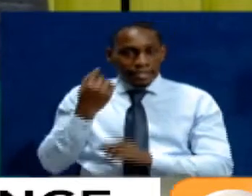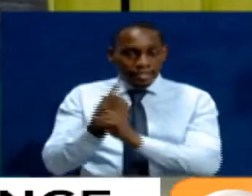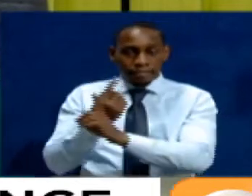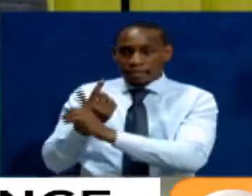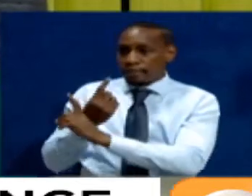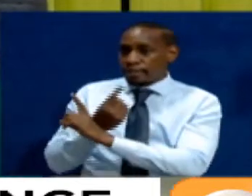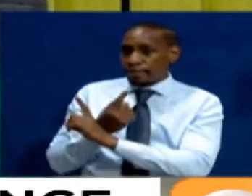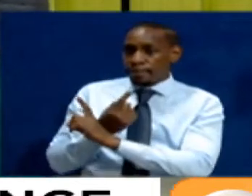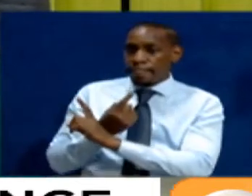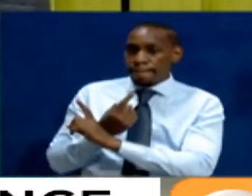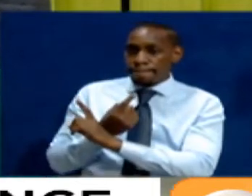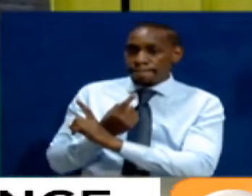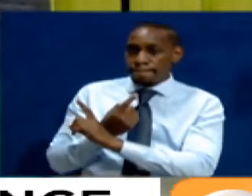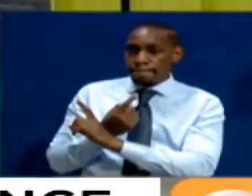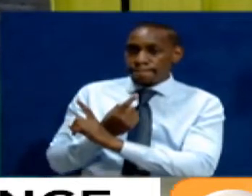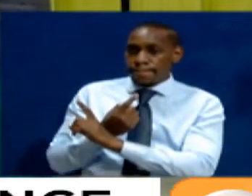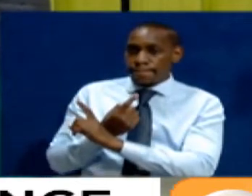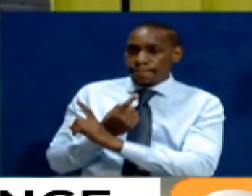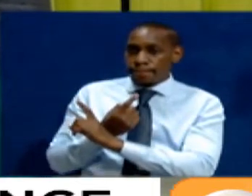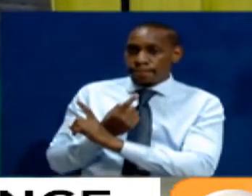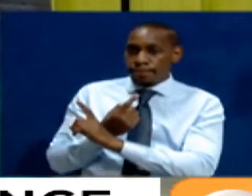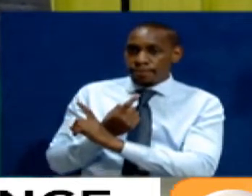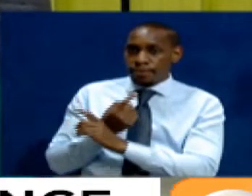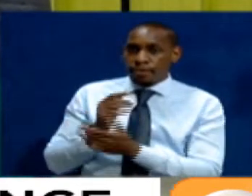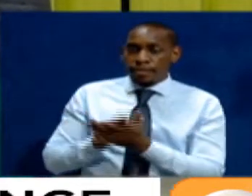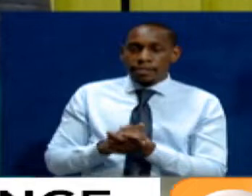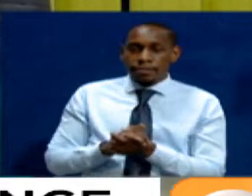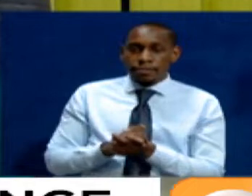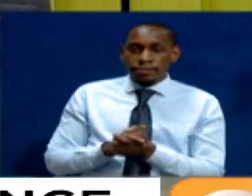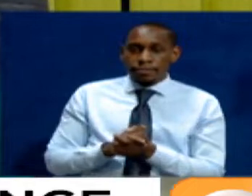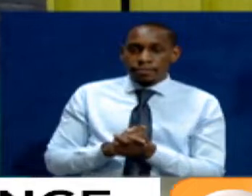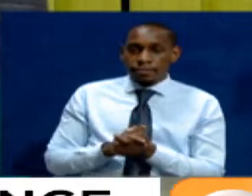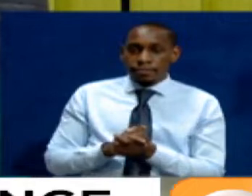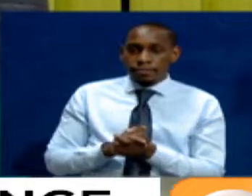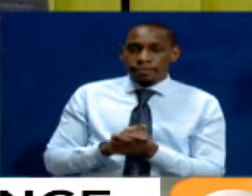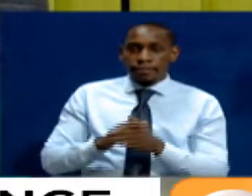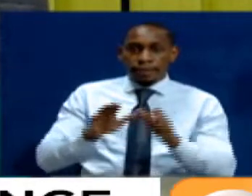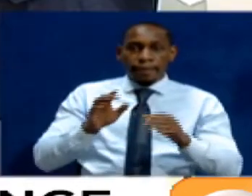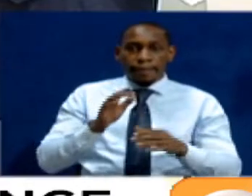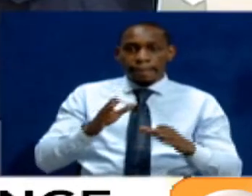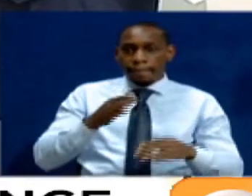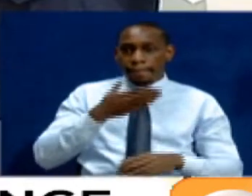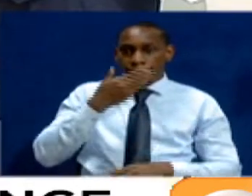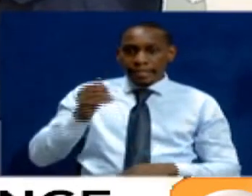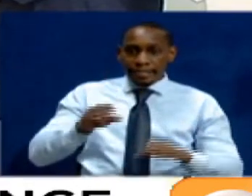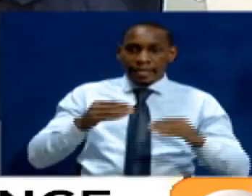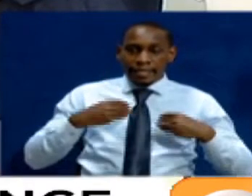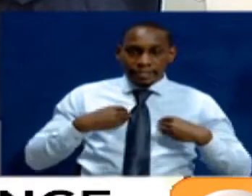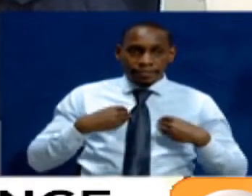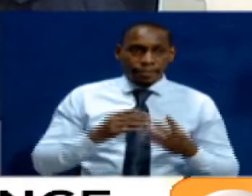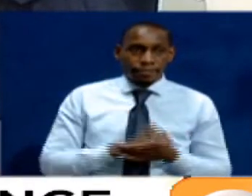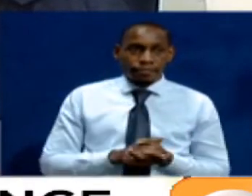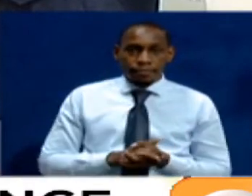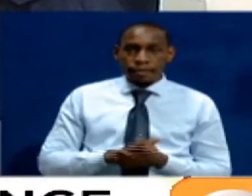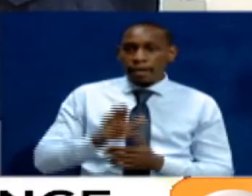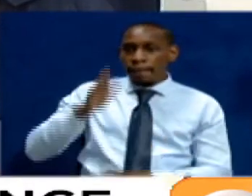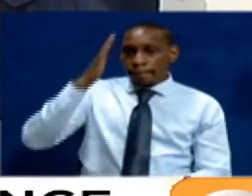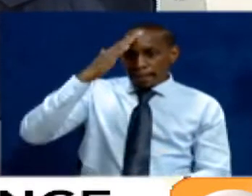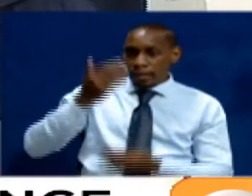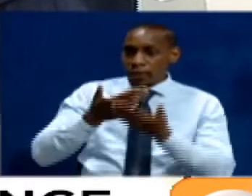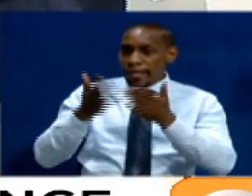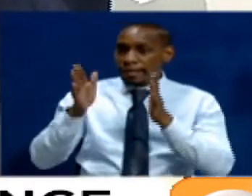you have had COVID and there's a vial available, please take it. Dr. Kekonya, real quick on that point, do you